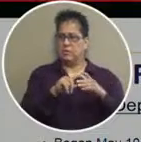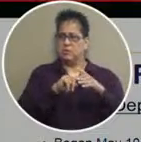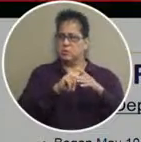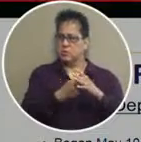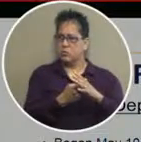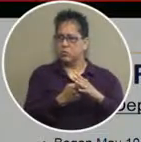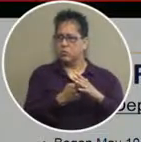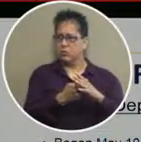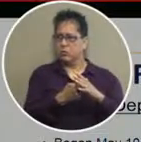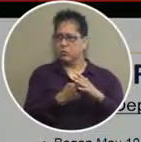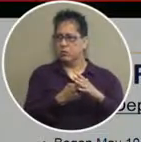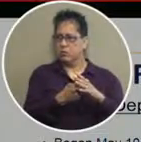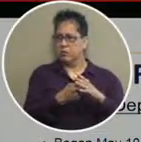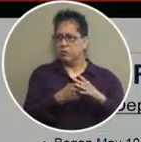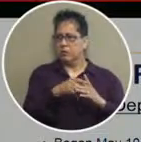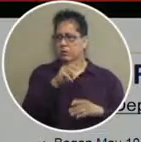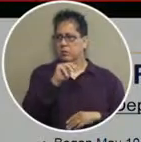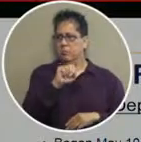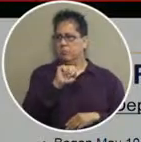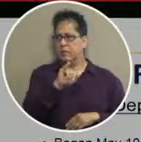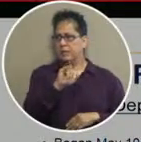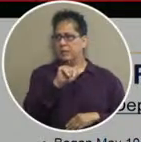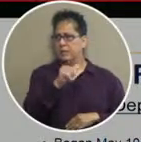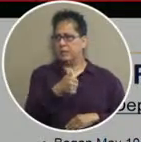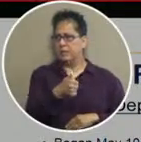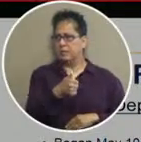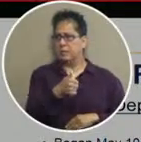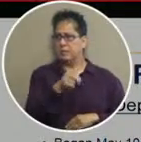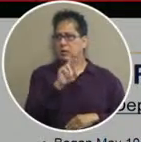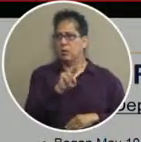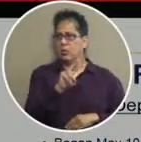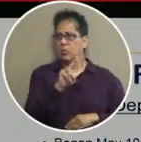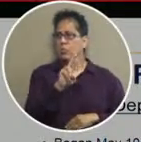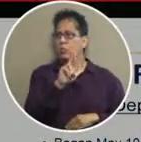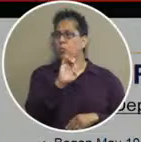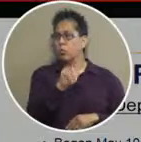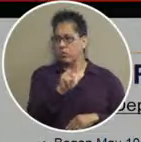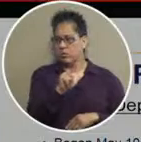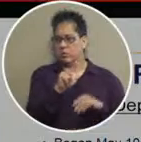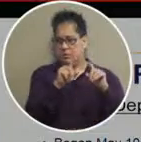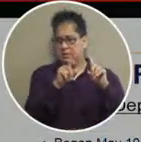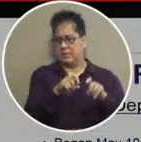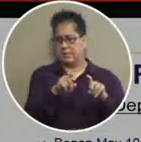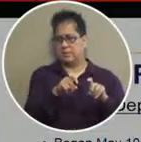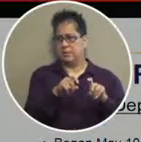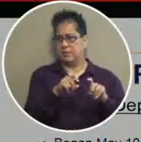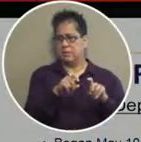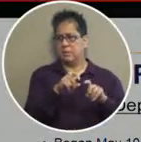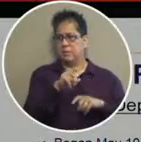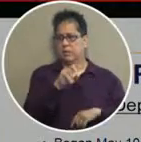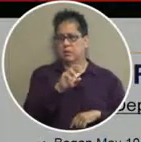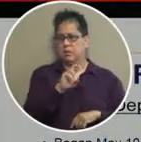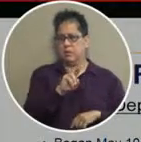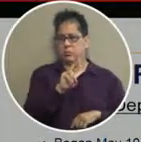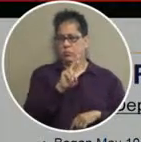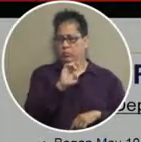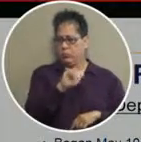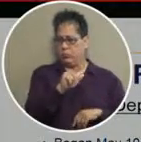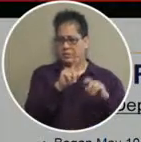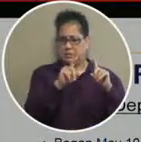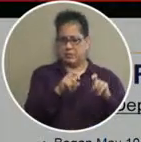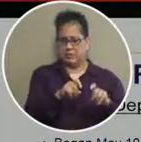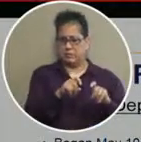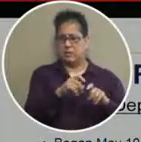began on the 10th of May. And again, this is the idea behind this is to make sure that we